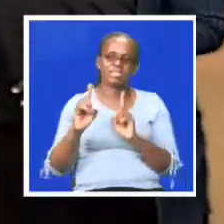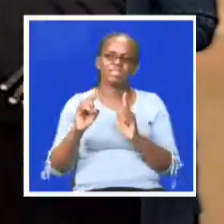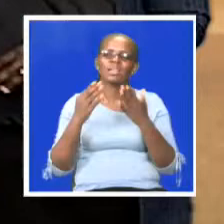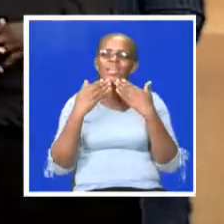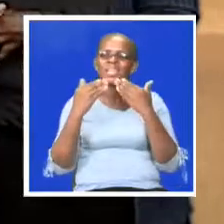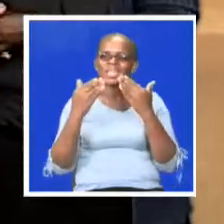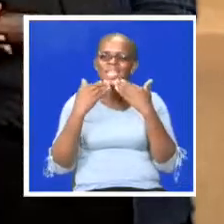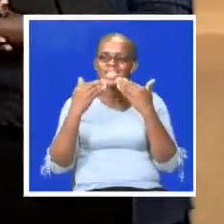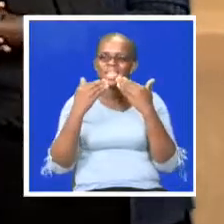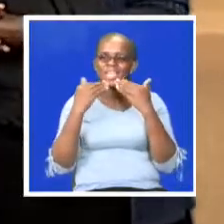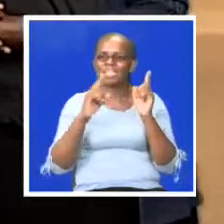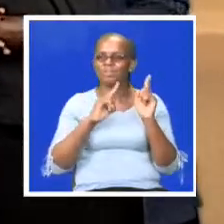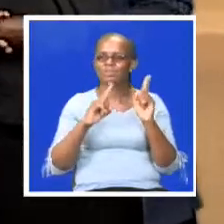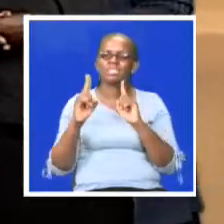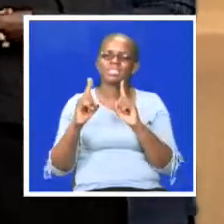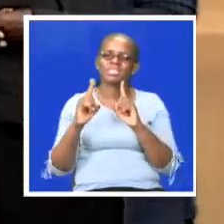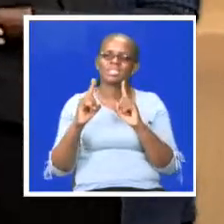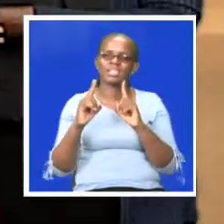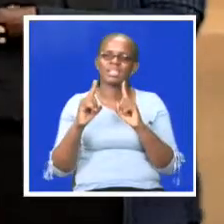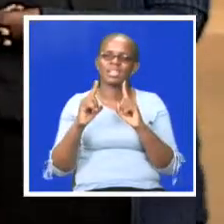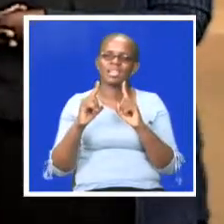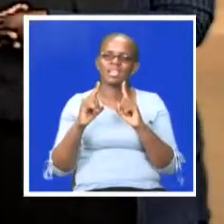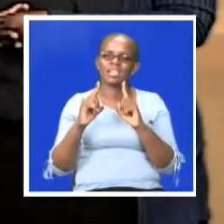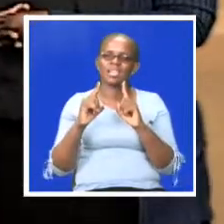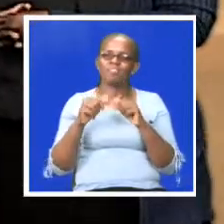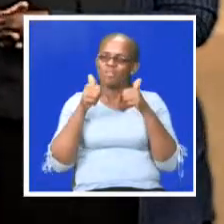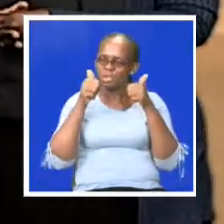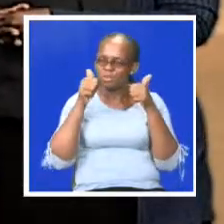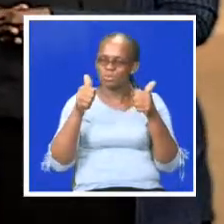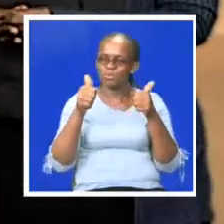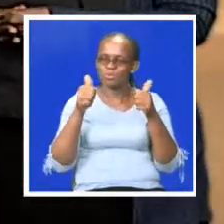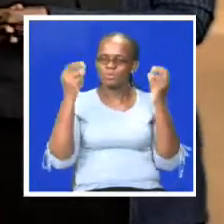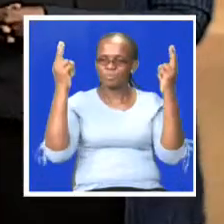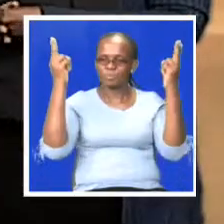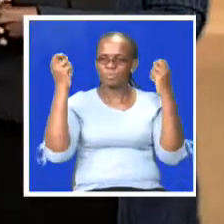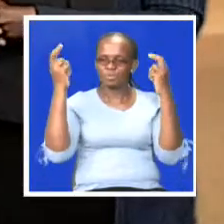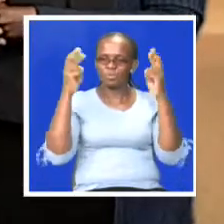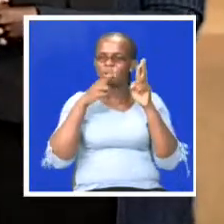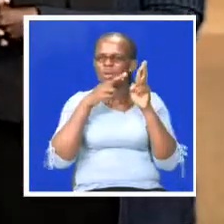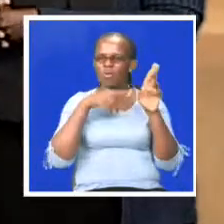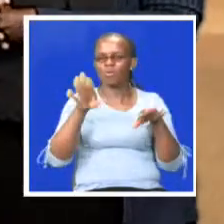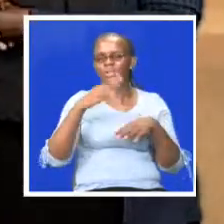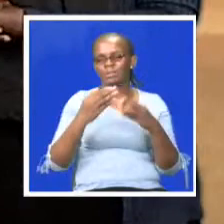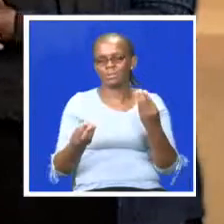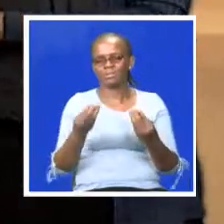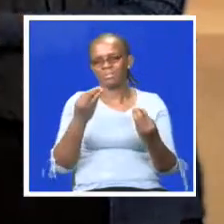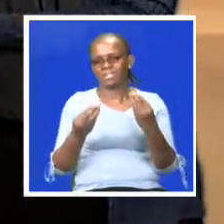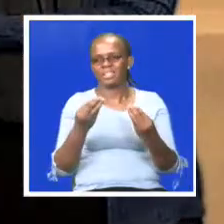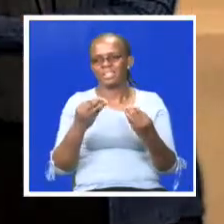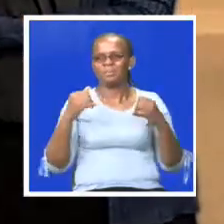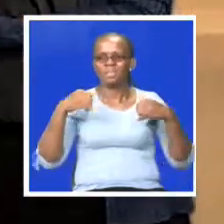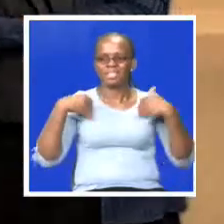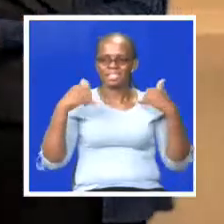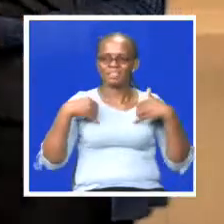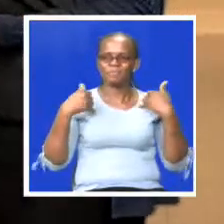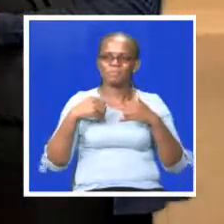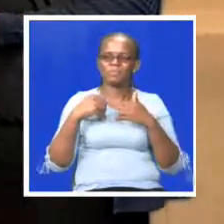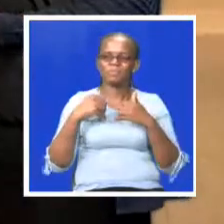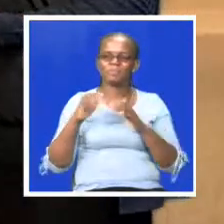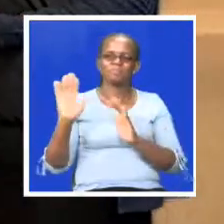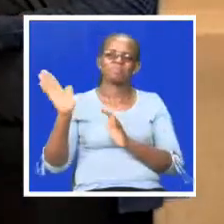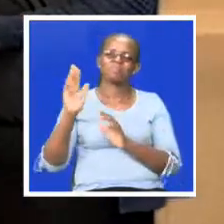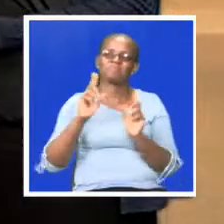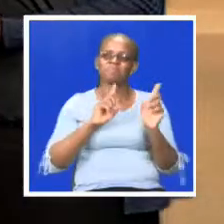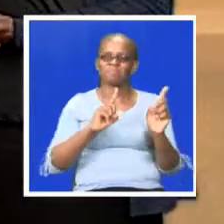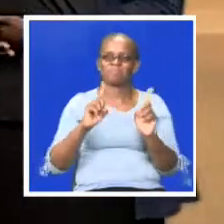Teacher Kosi, for your wonderful lesson. We're hoping your grade zeros really did enjoy it, and we hope you have a beautiful day. Thank you, Ogwazi. We'll be seeing you soon, I'm